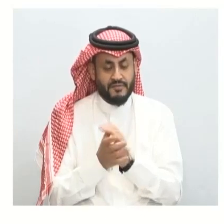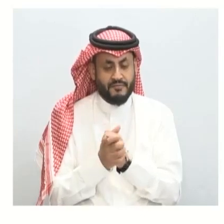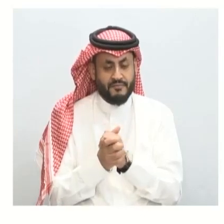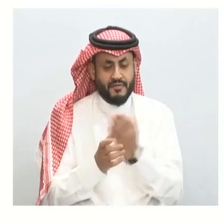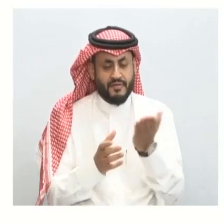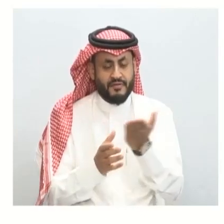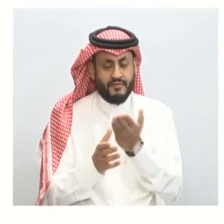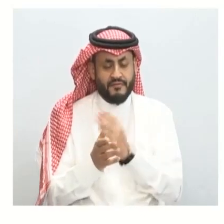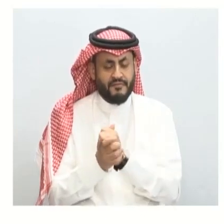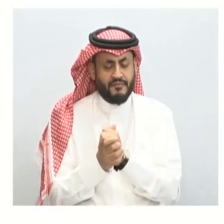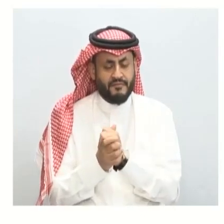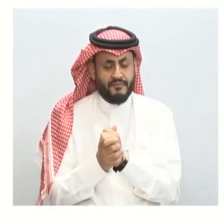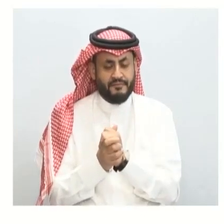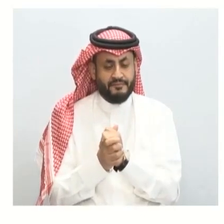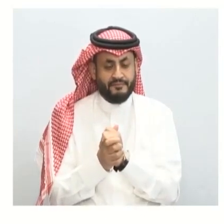radio telescope.